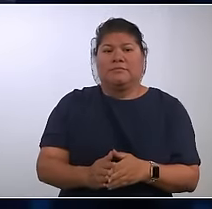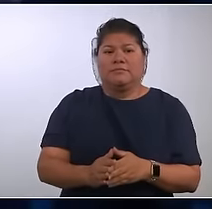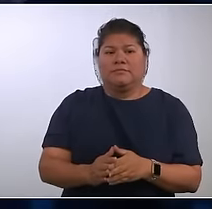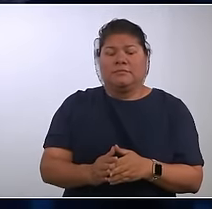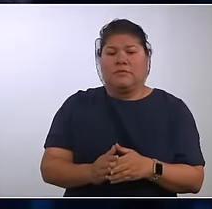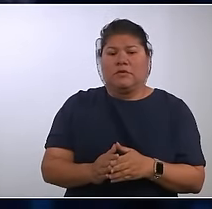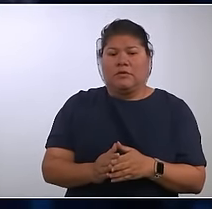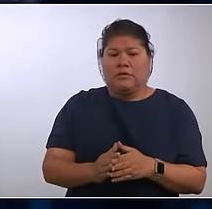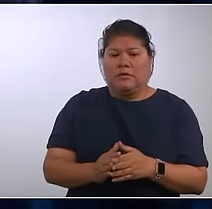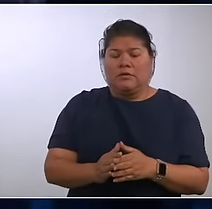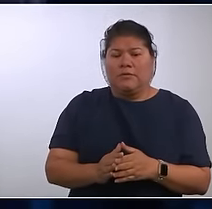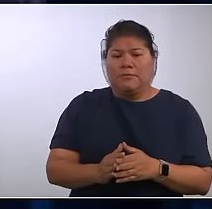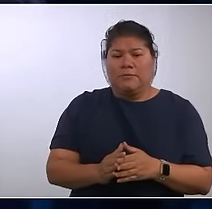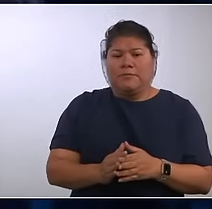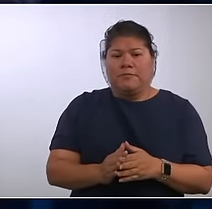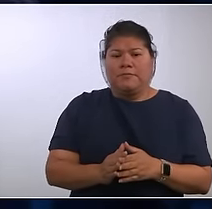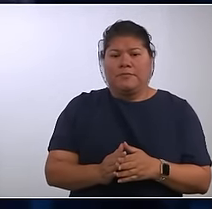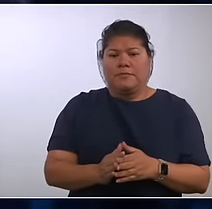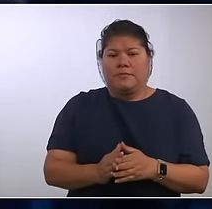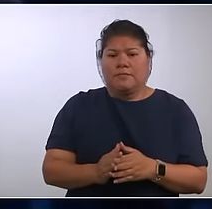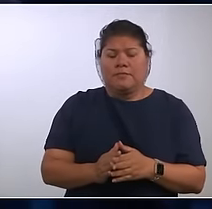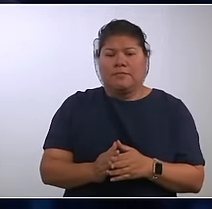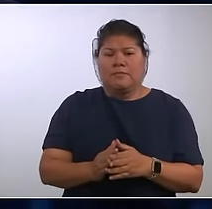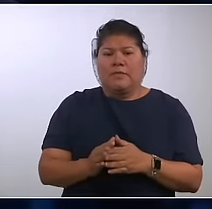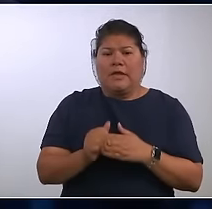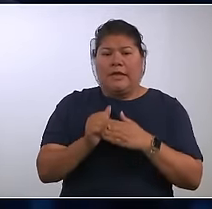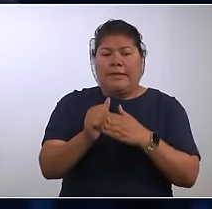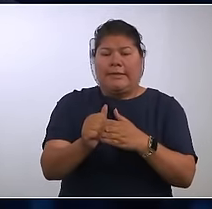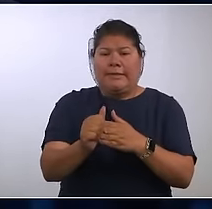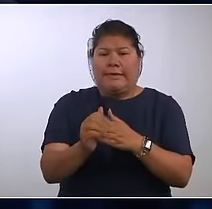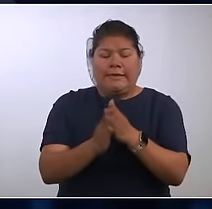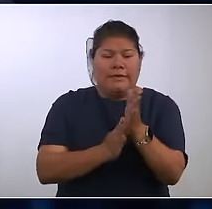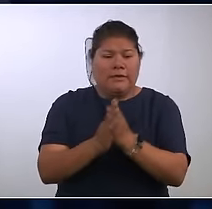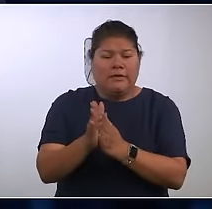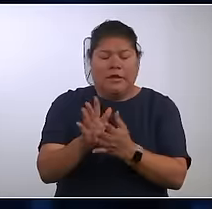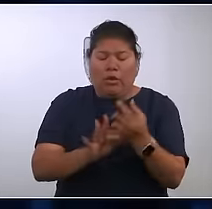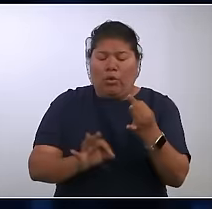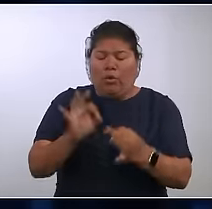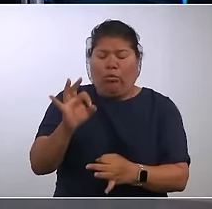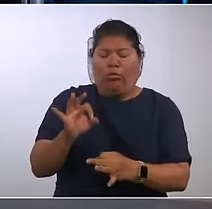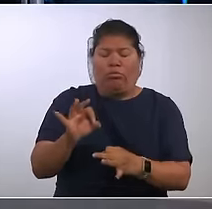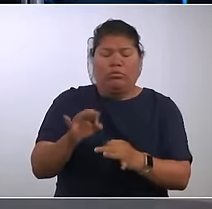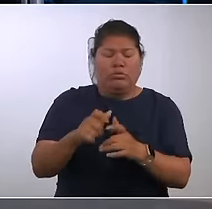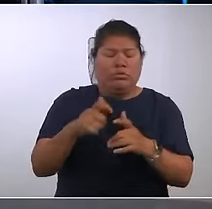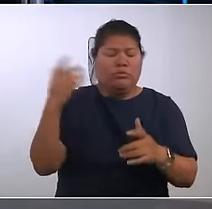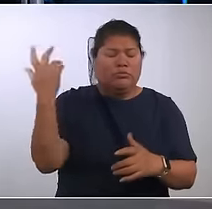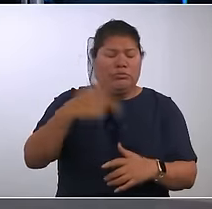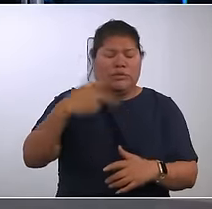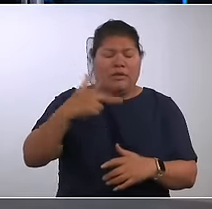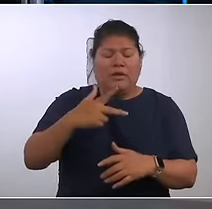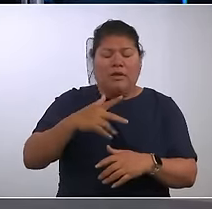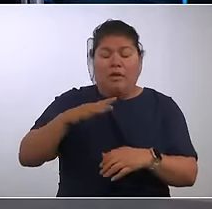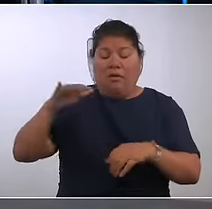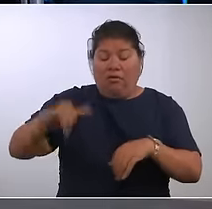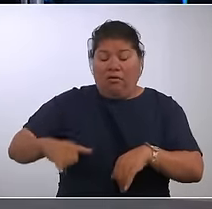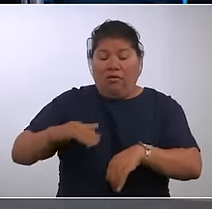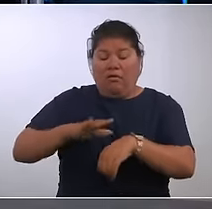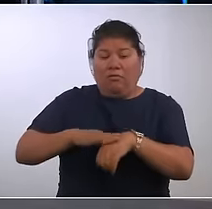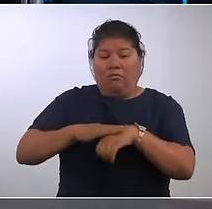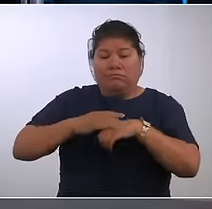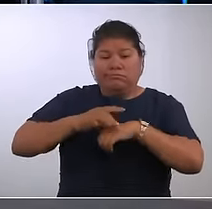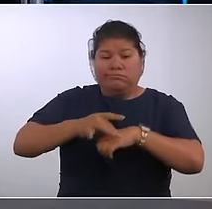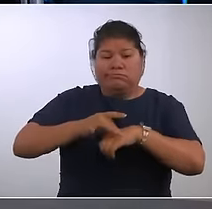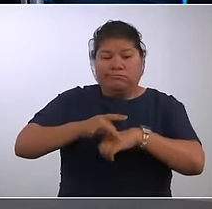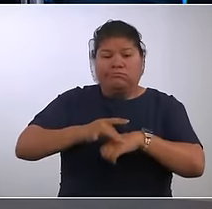el movimiento, un avivamiento van a ver del Espíritu Santo grandísimo sobre la tierra, that they're going to direct